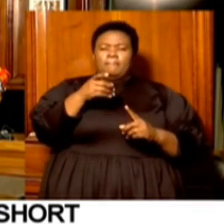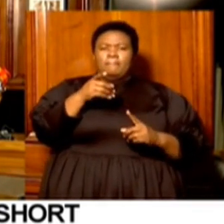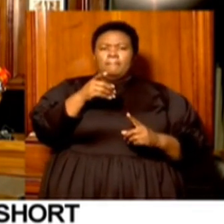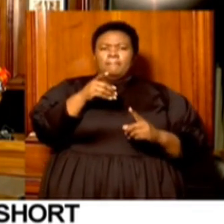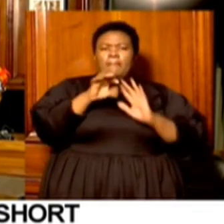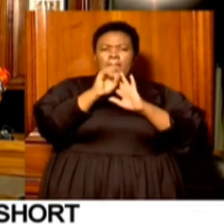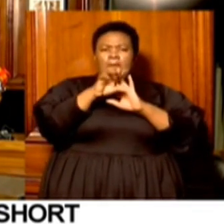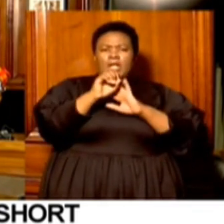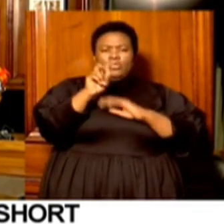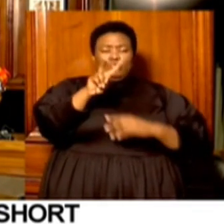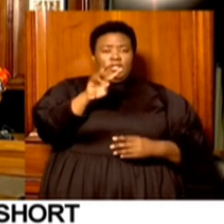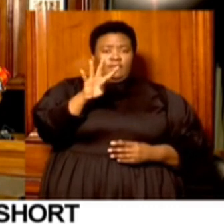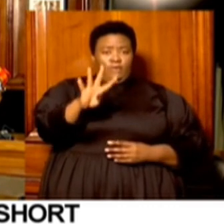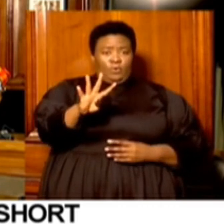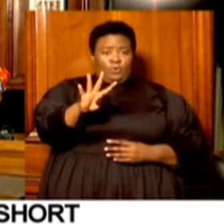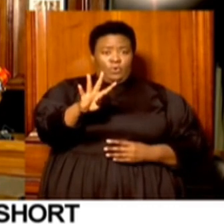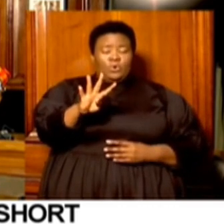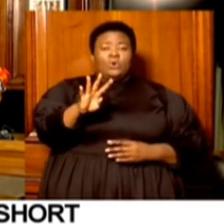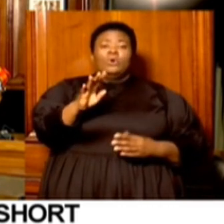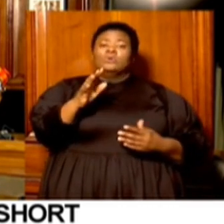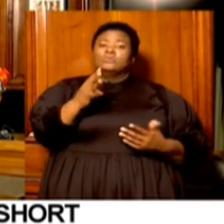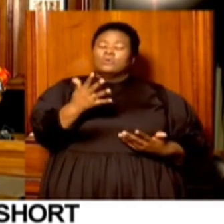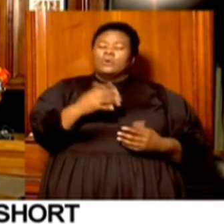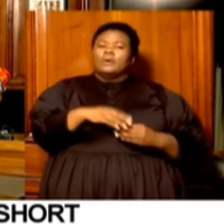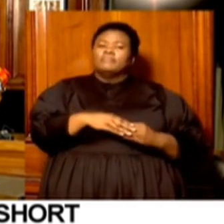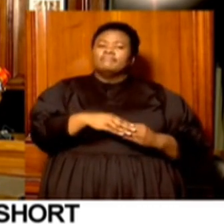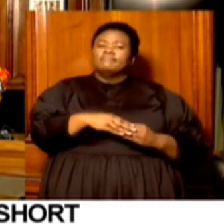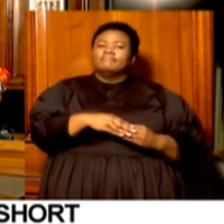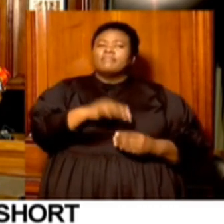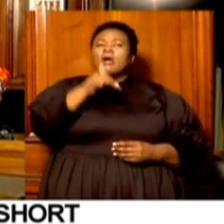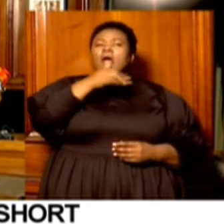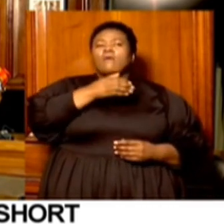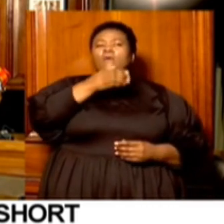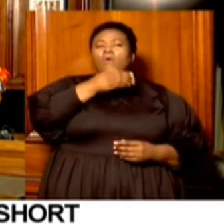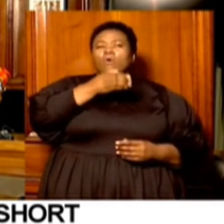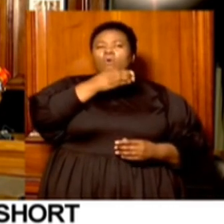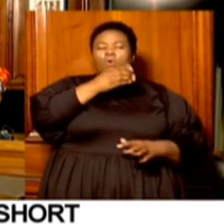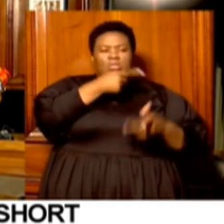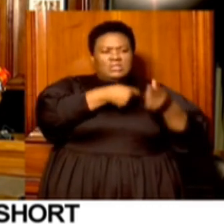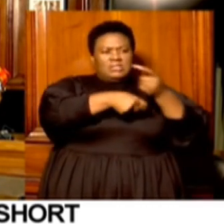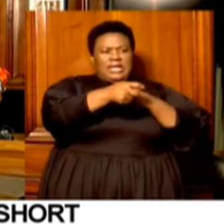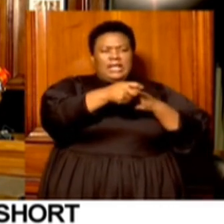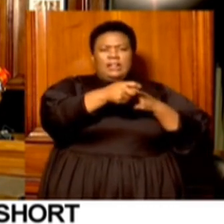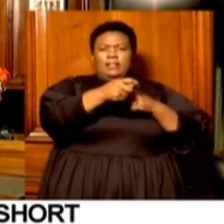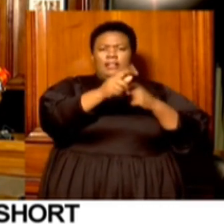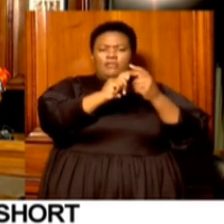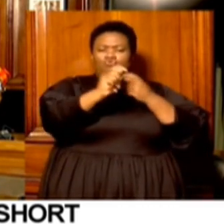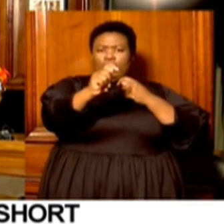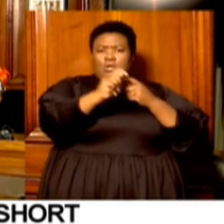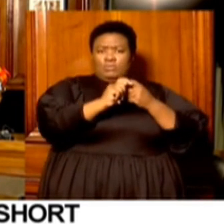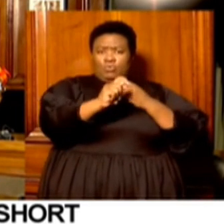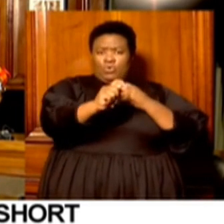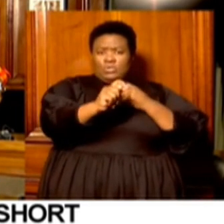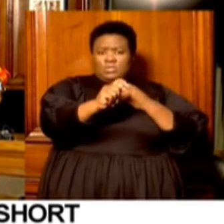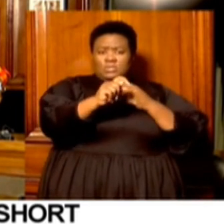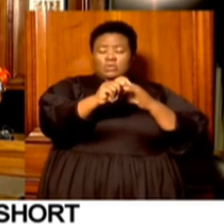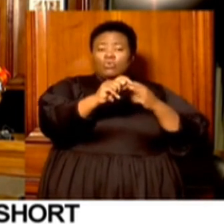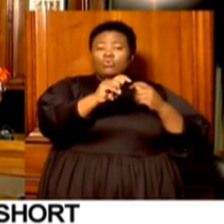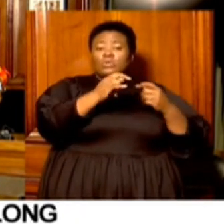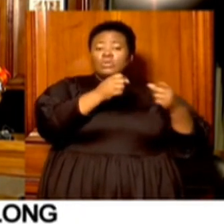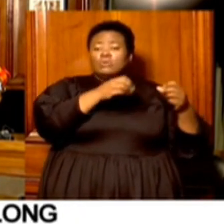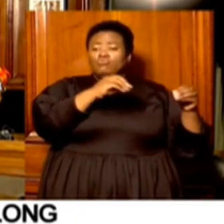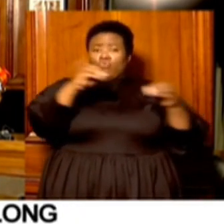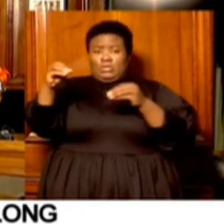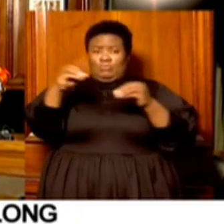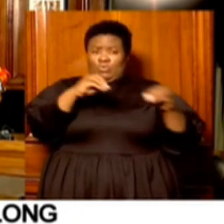asking, will the ban on the transportation of alcohol for sale, dispensing and distribution to customers stay in place for